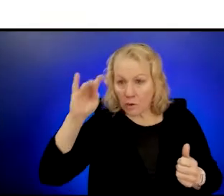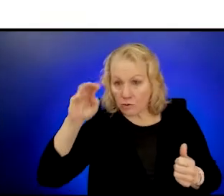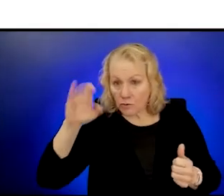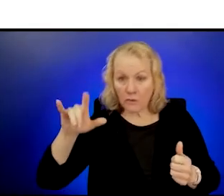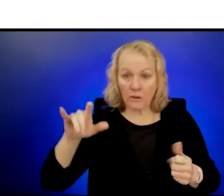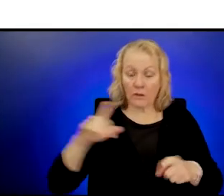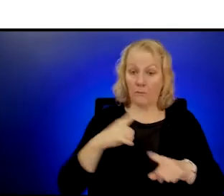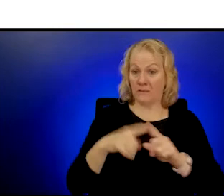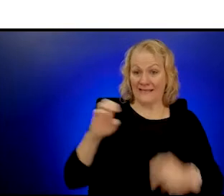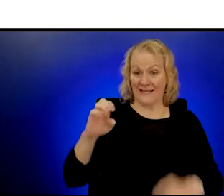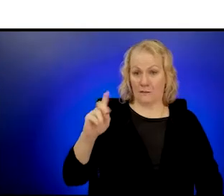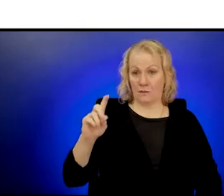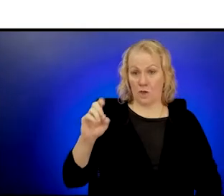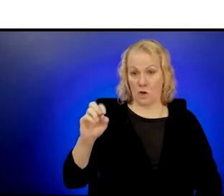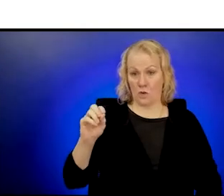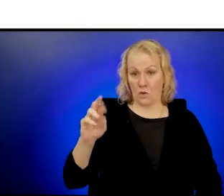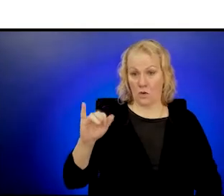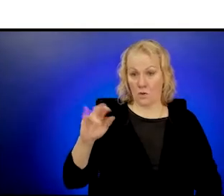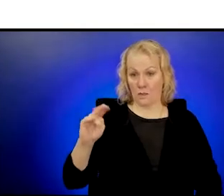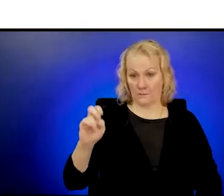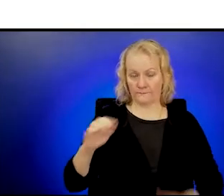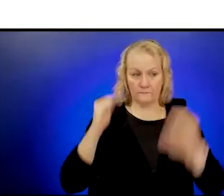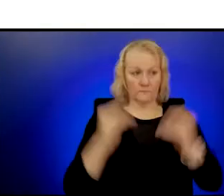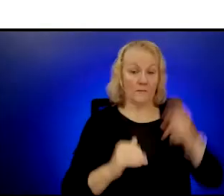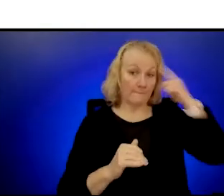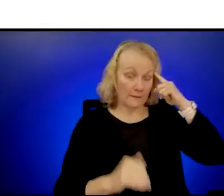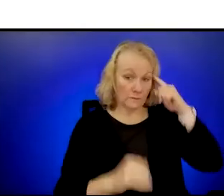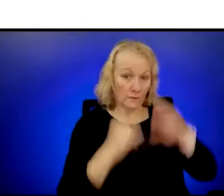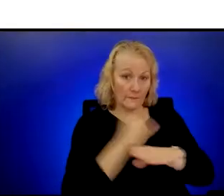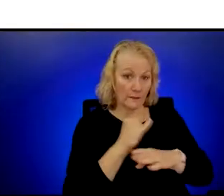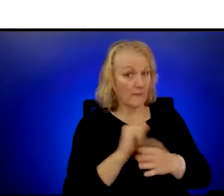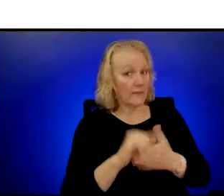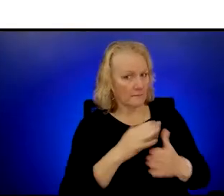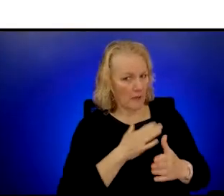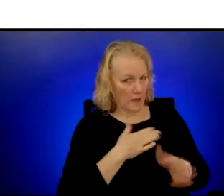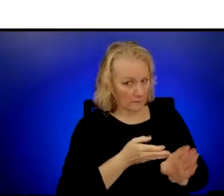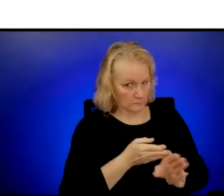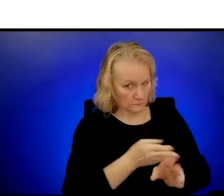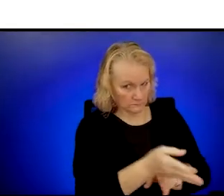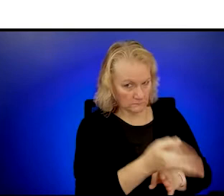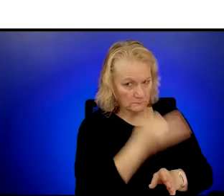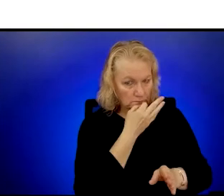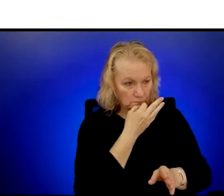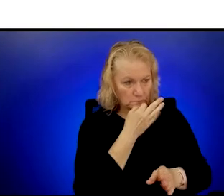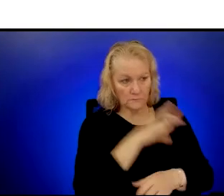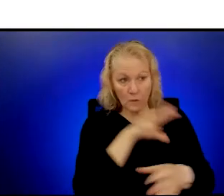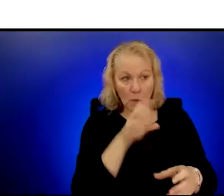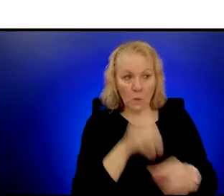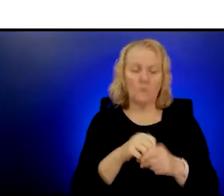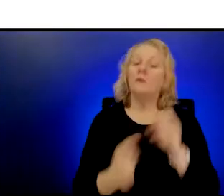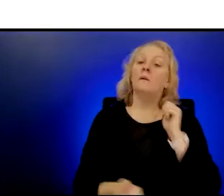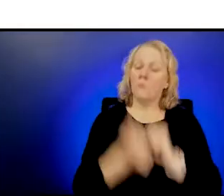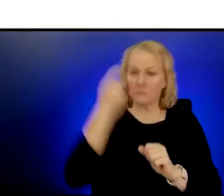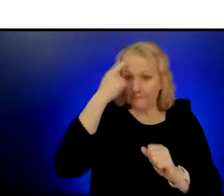systems. Mental impairments, this is what I'm most familiar with. They include most mental